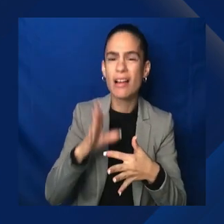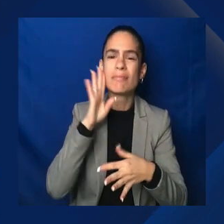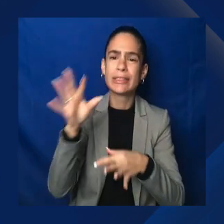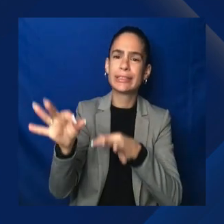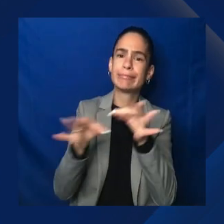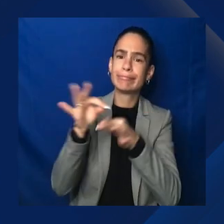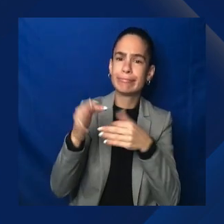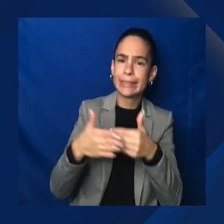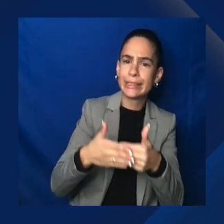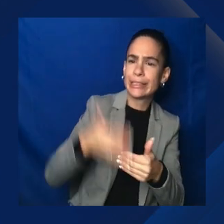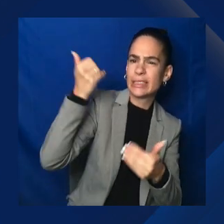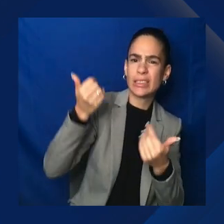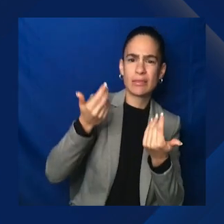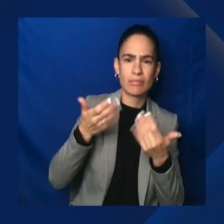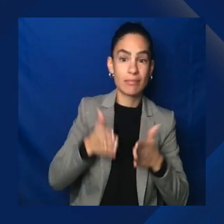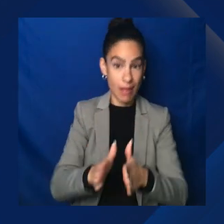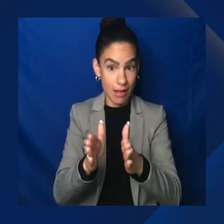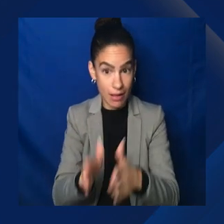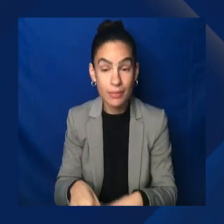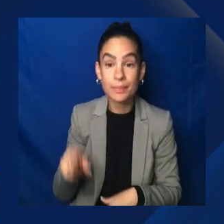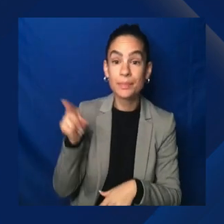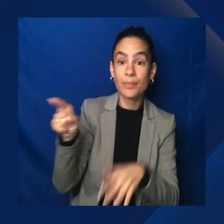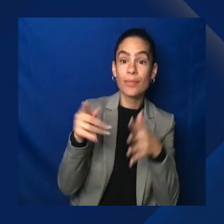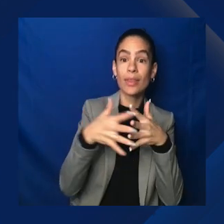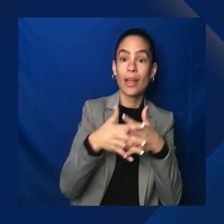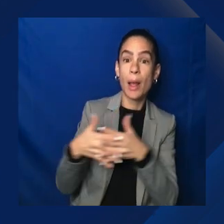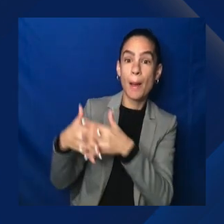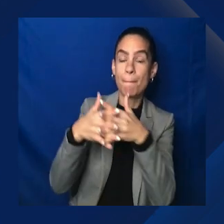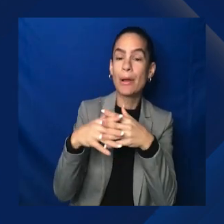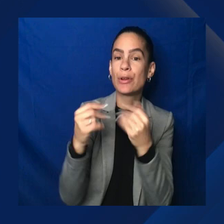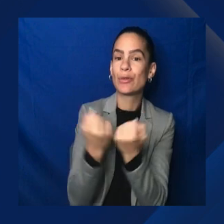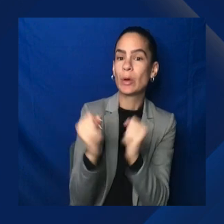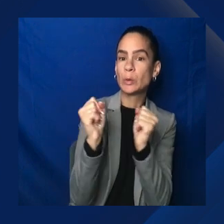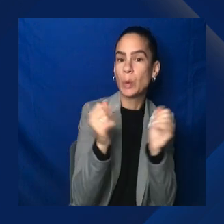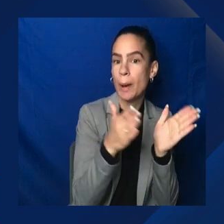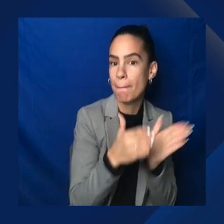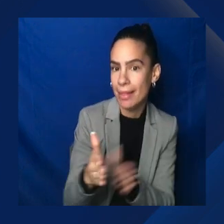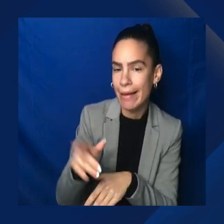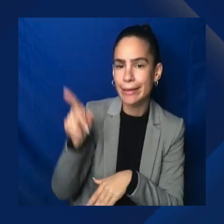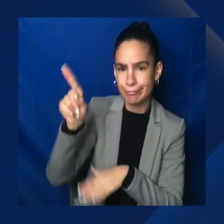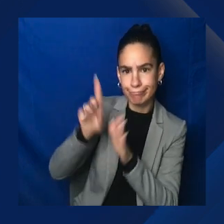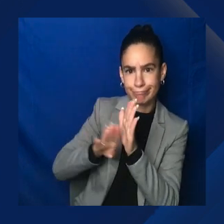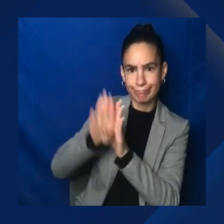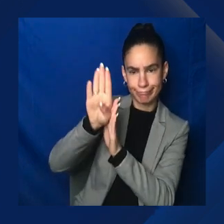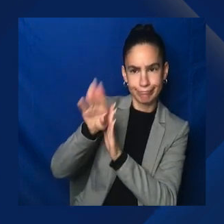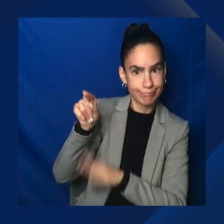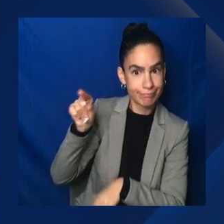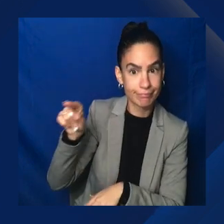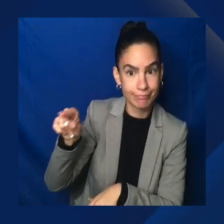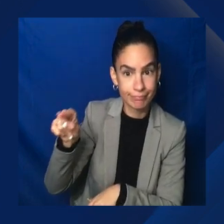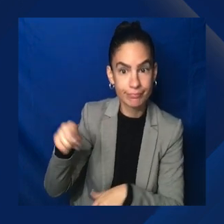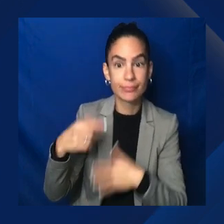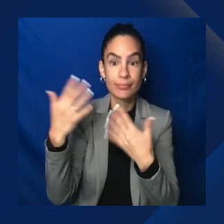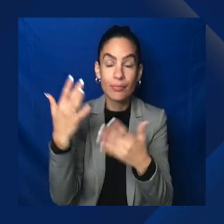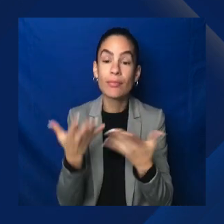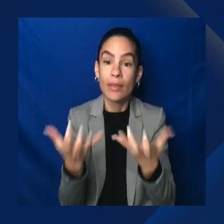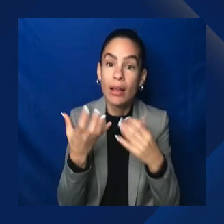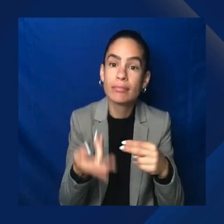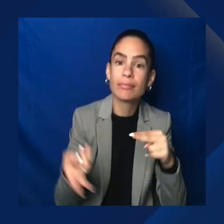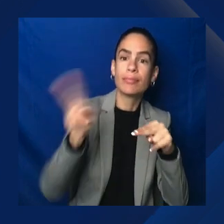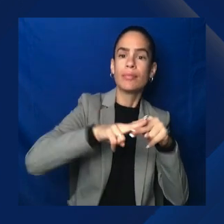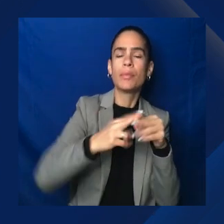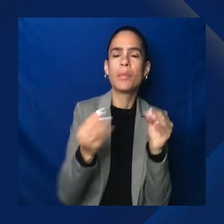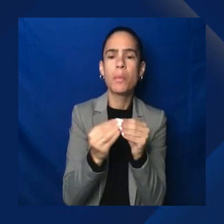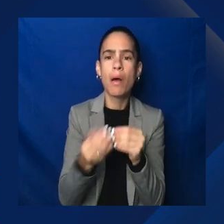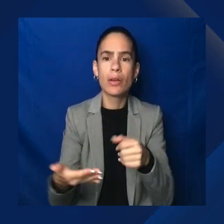American Rescue Plan for states to extend coverage for postpartum people beyond 60 days to a full 12